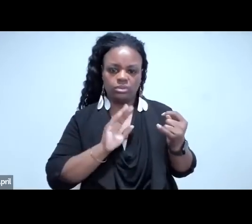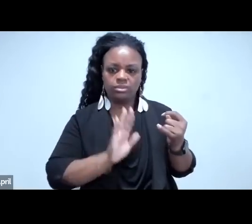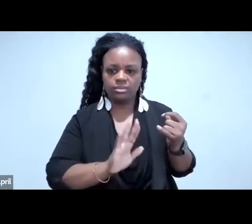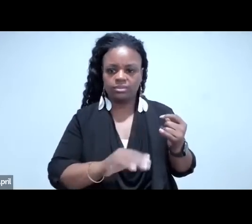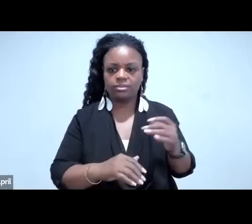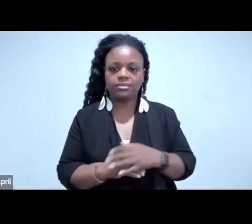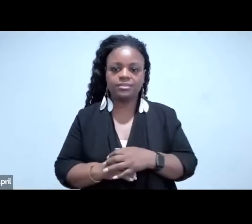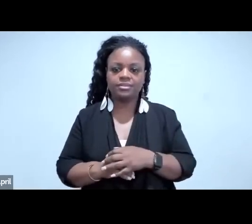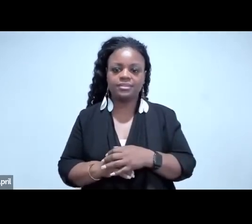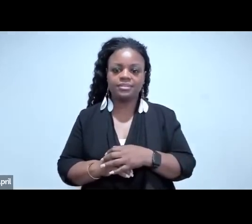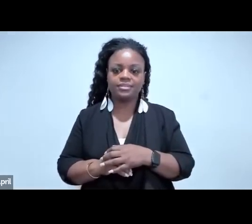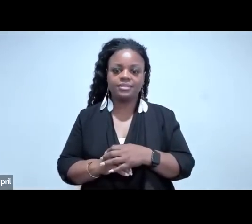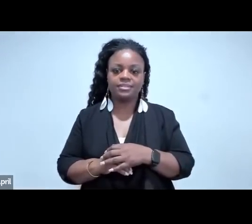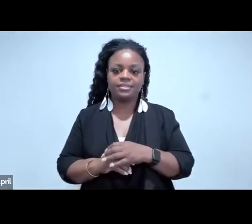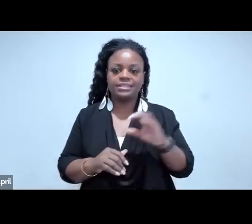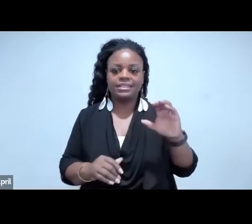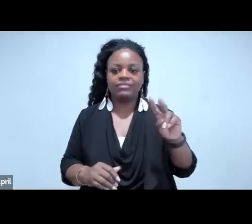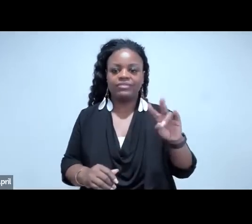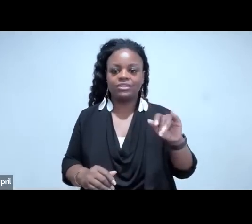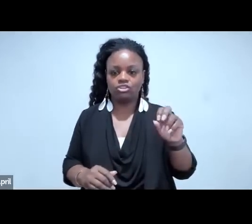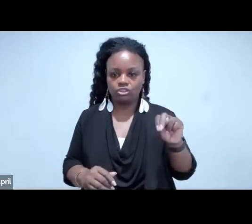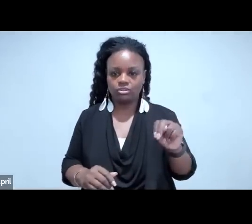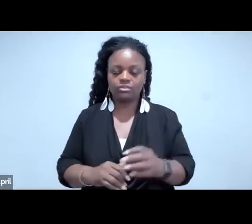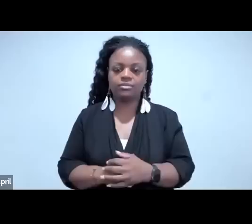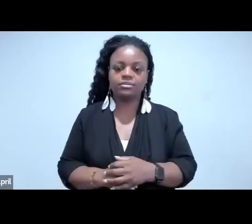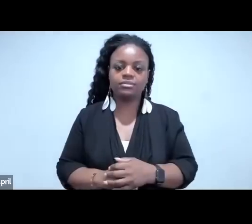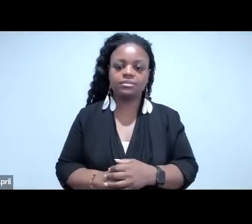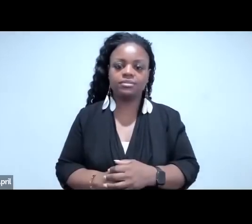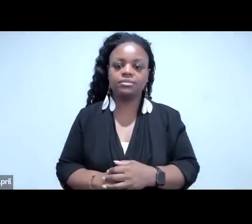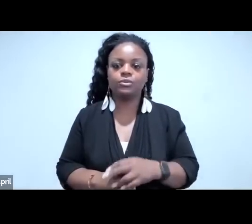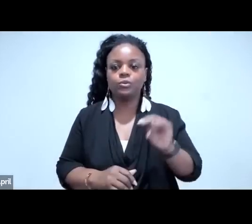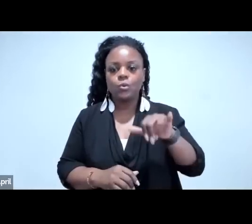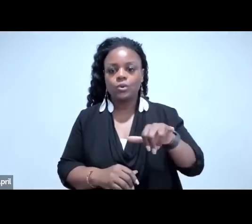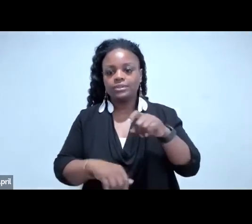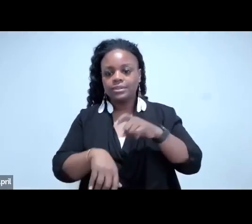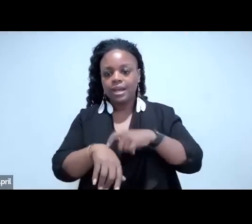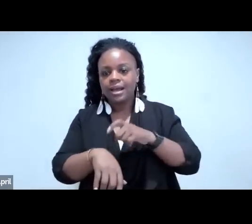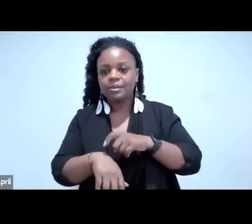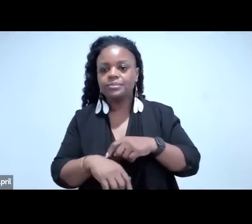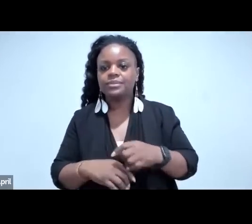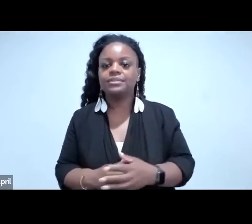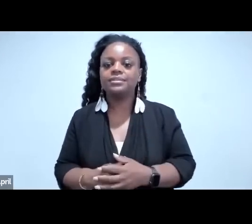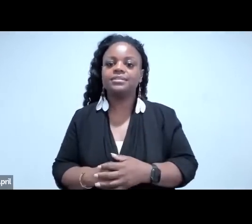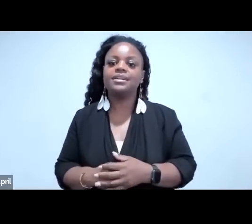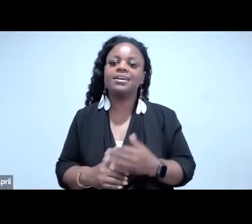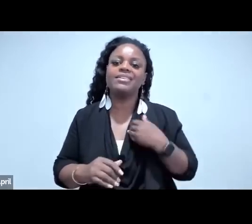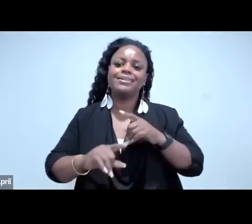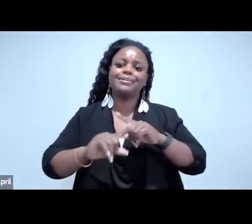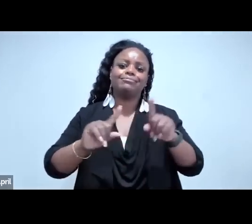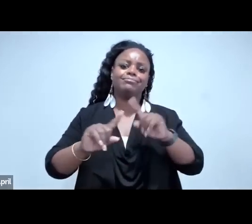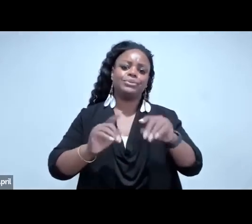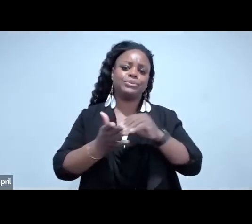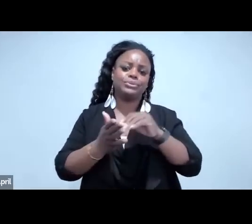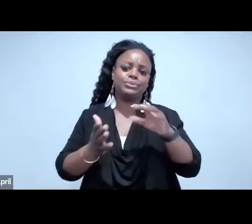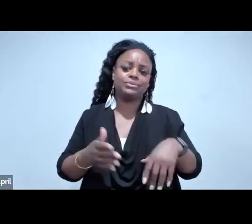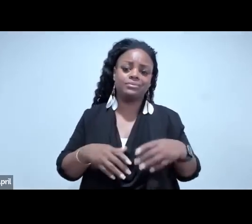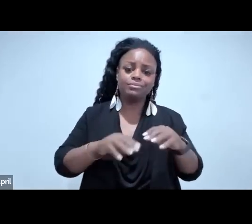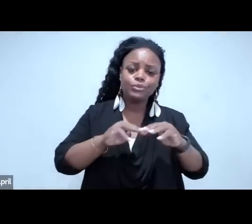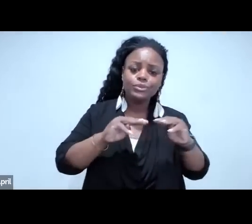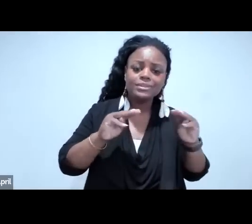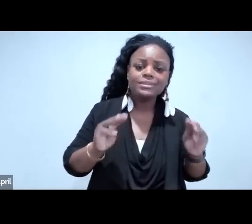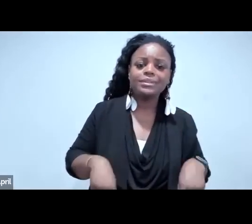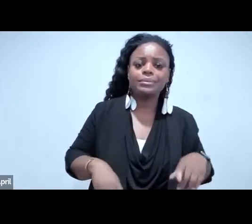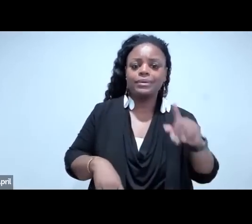unionization in museums and newsrooms and among grad students and adjunct professors and in hospitals. I've never seen so much